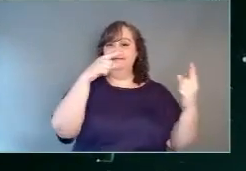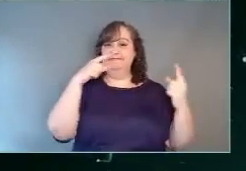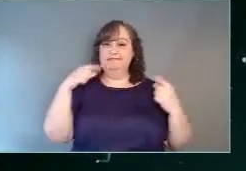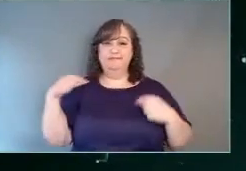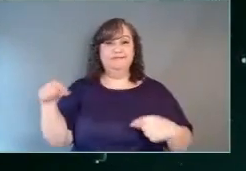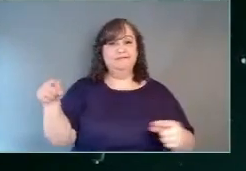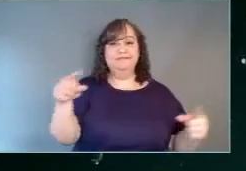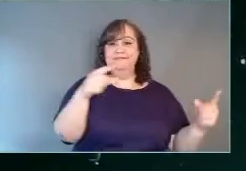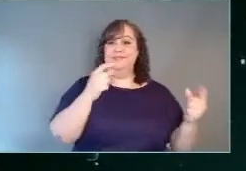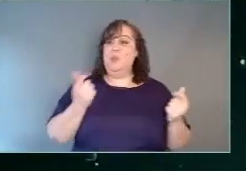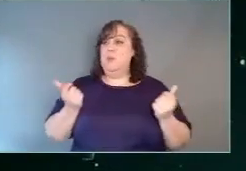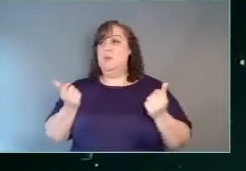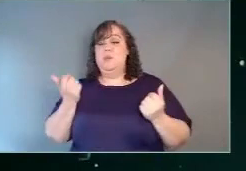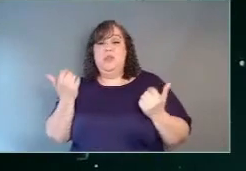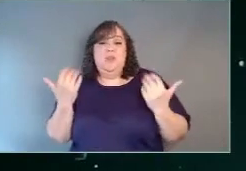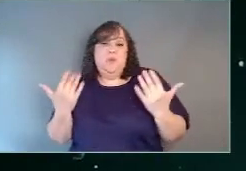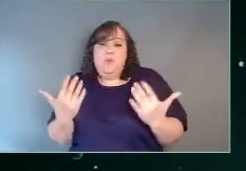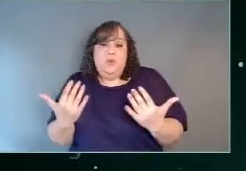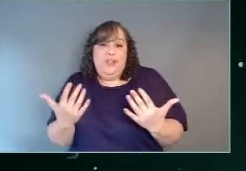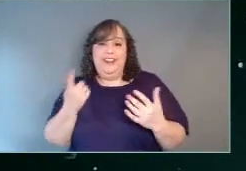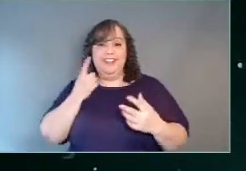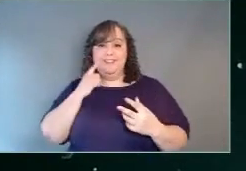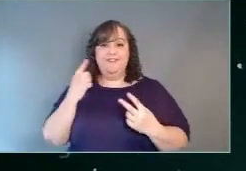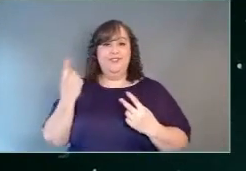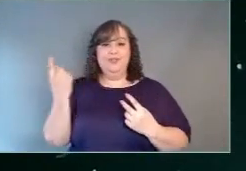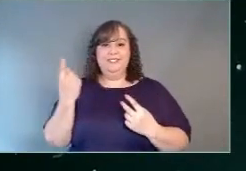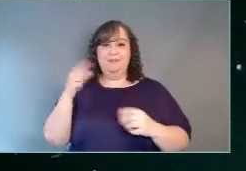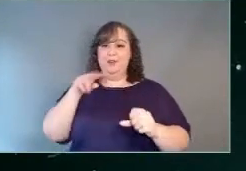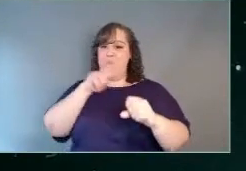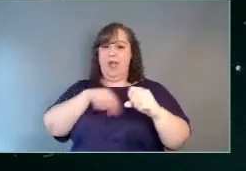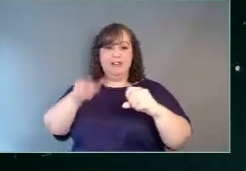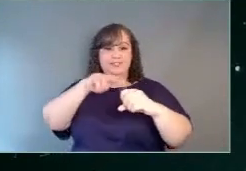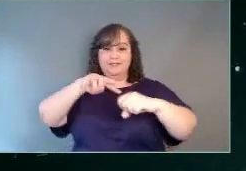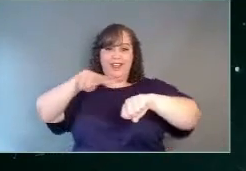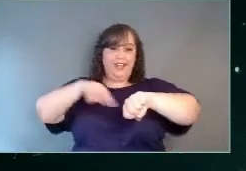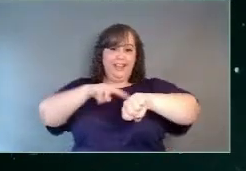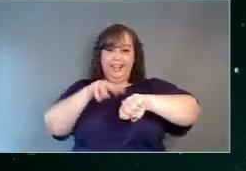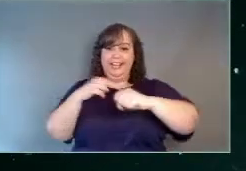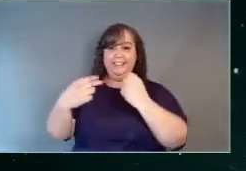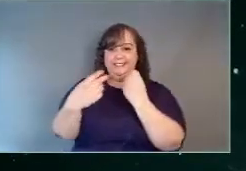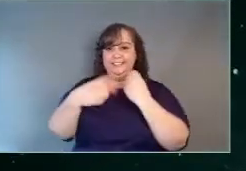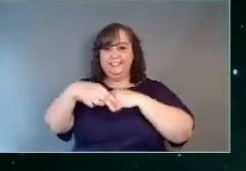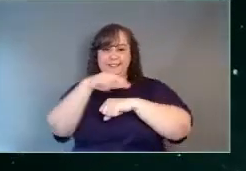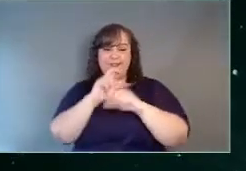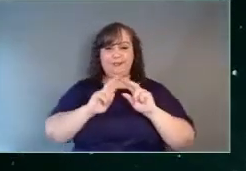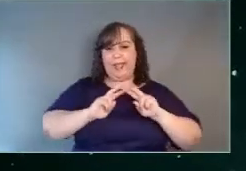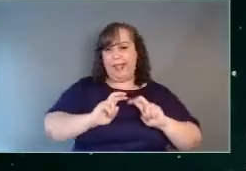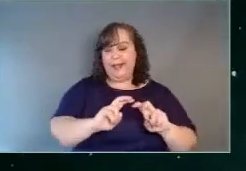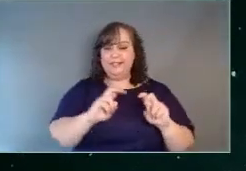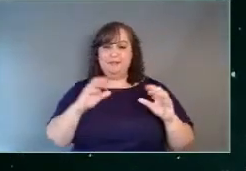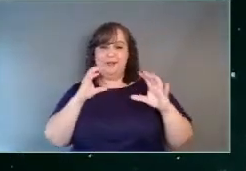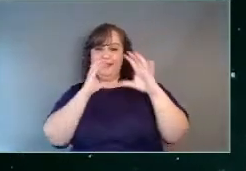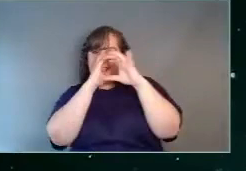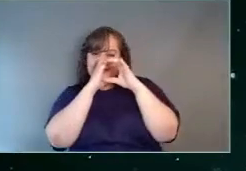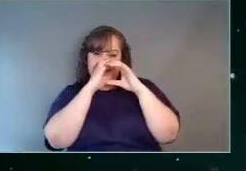waiting to be observed and examined by various telescopes, usually